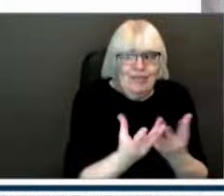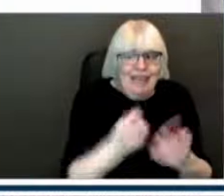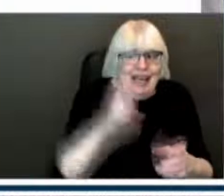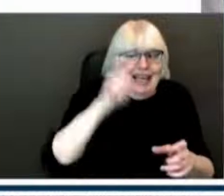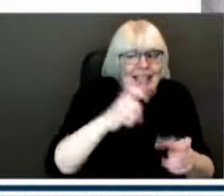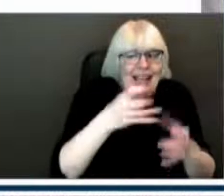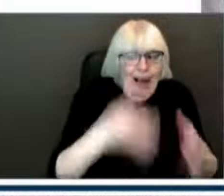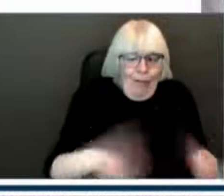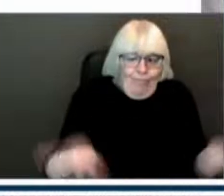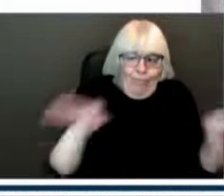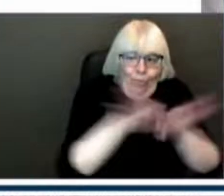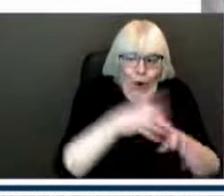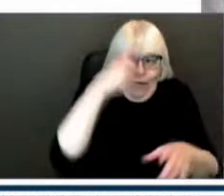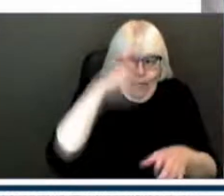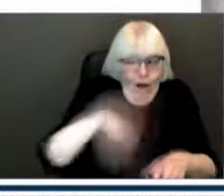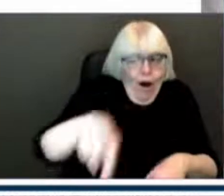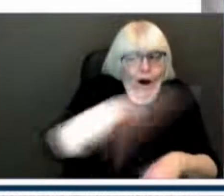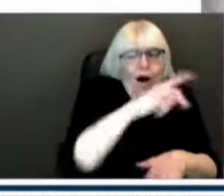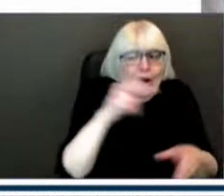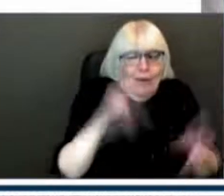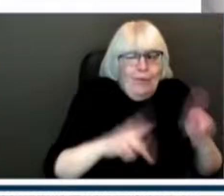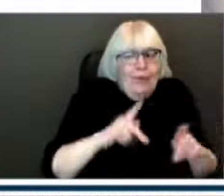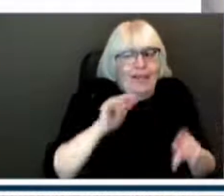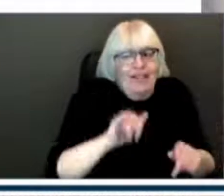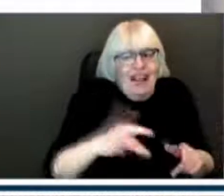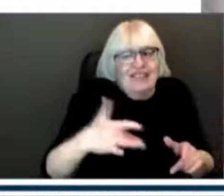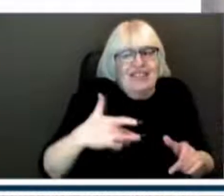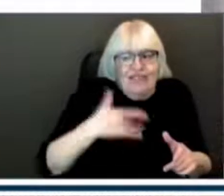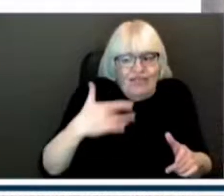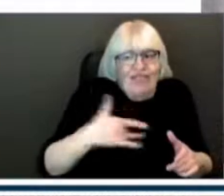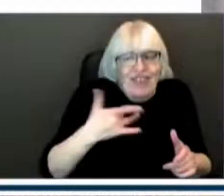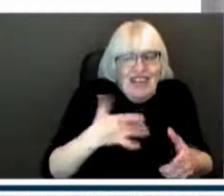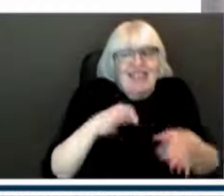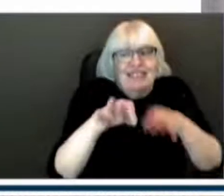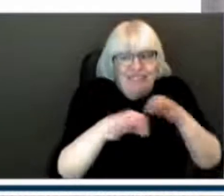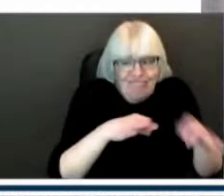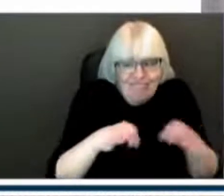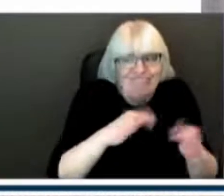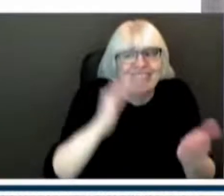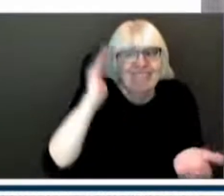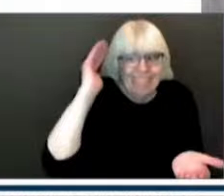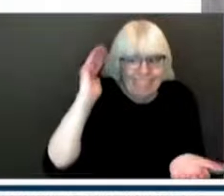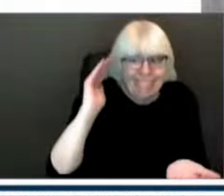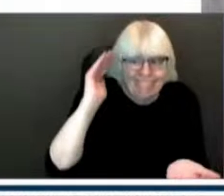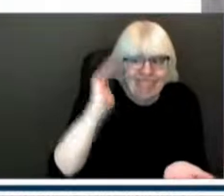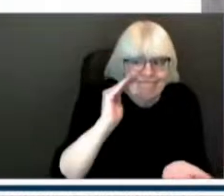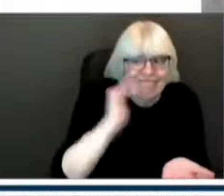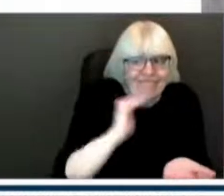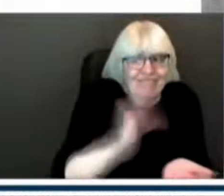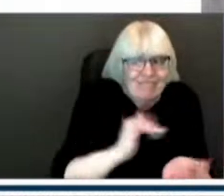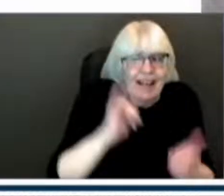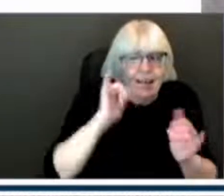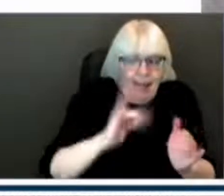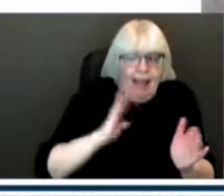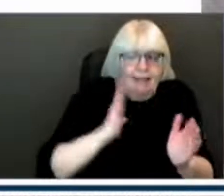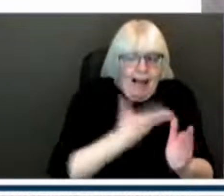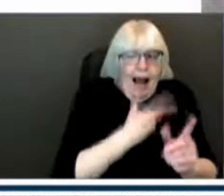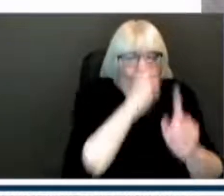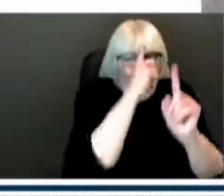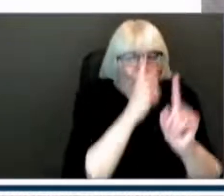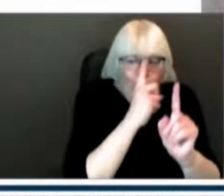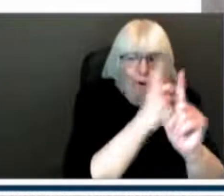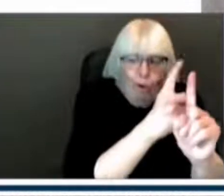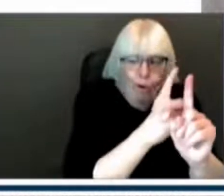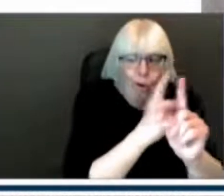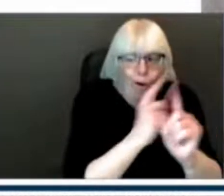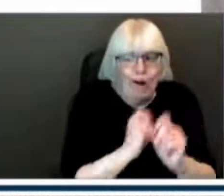restrictions and reductions of restrictions that we want to move towards. So for anyone asking if this is the right thing to